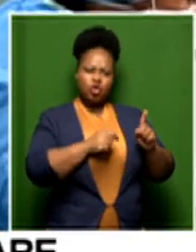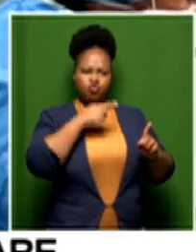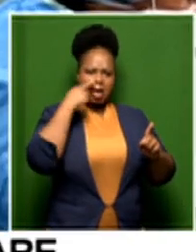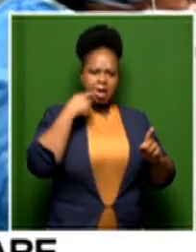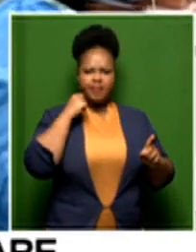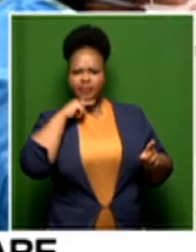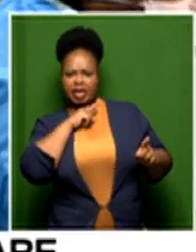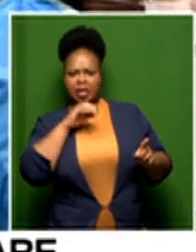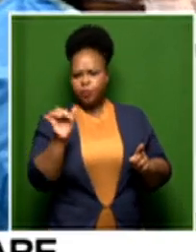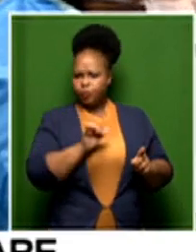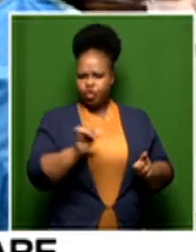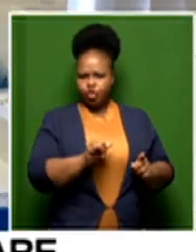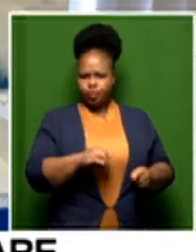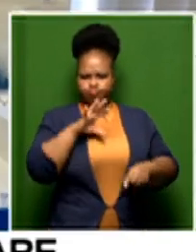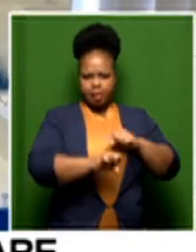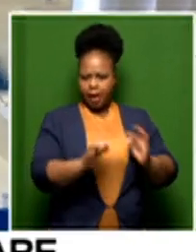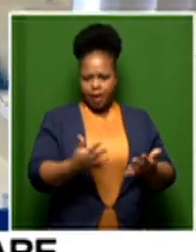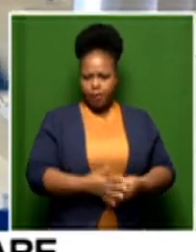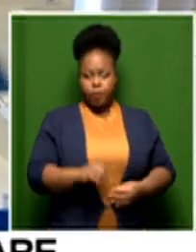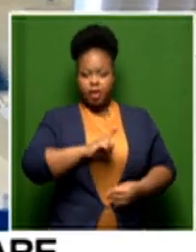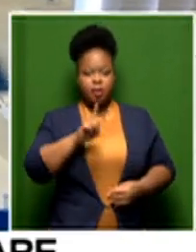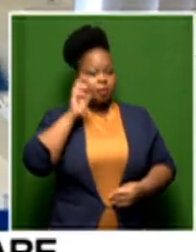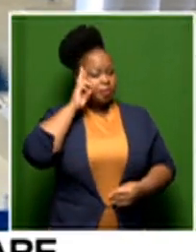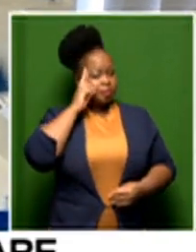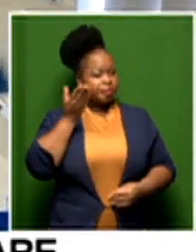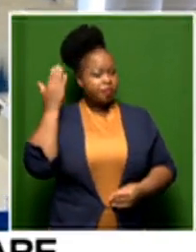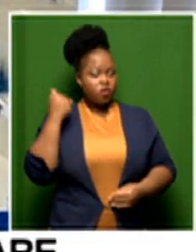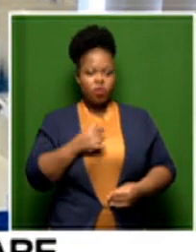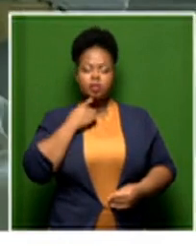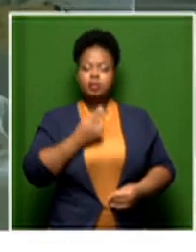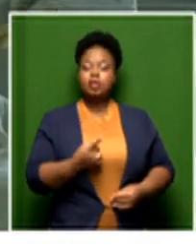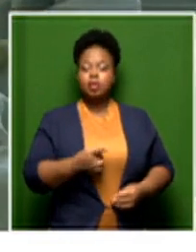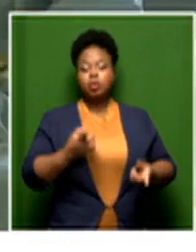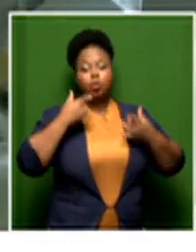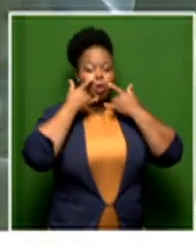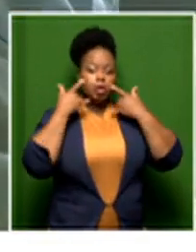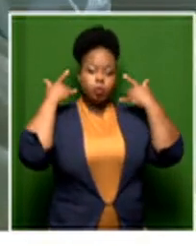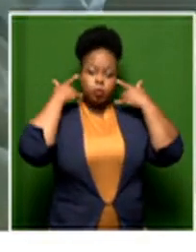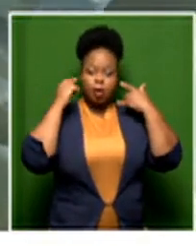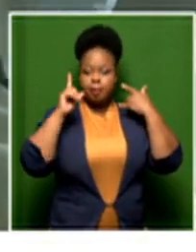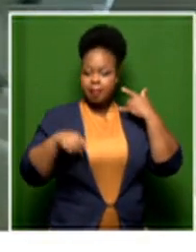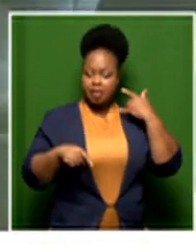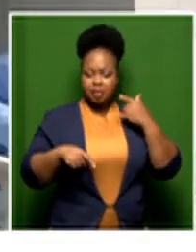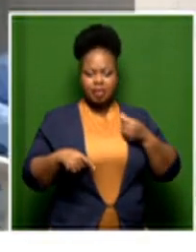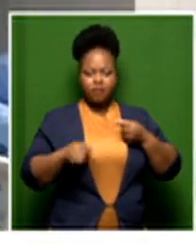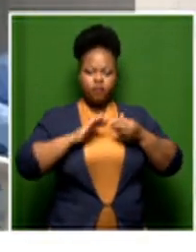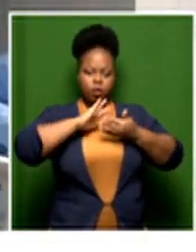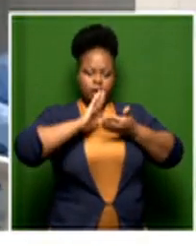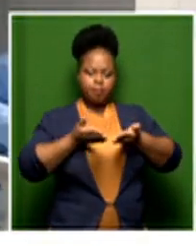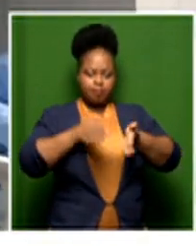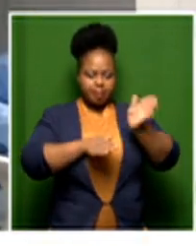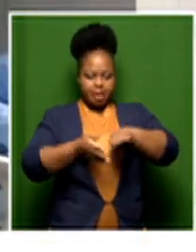deal and what is not? Because if we recall, it was said that the masks that we wear need to have 3 layers,